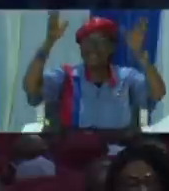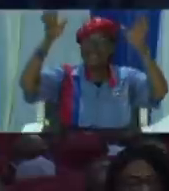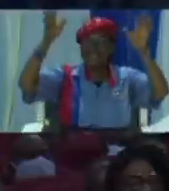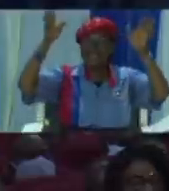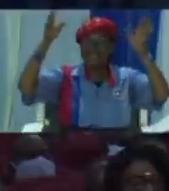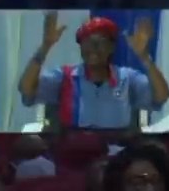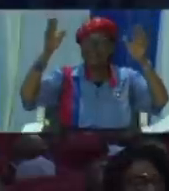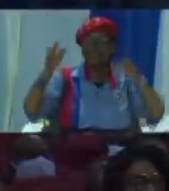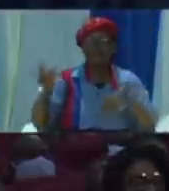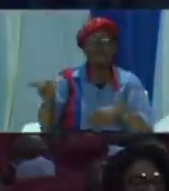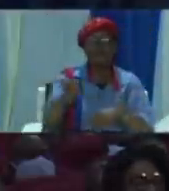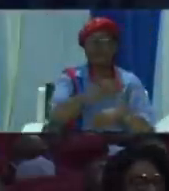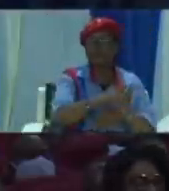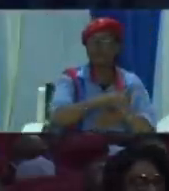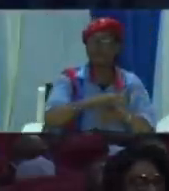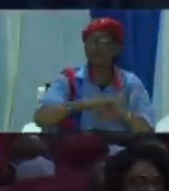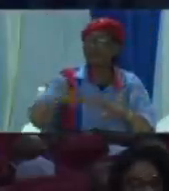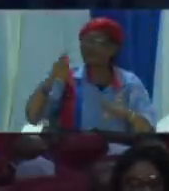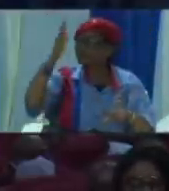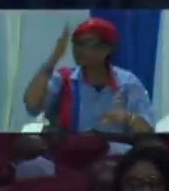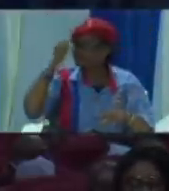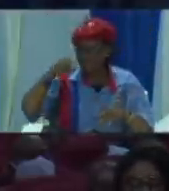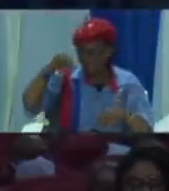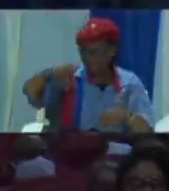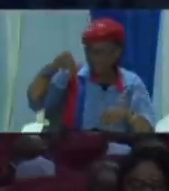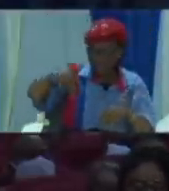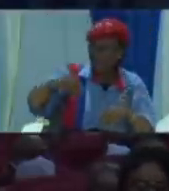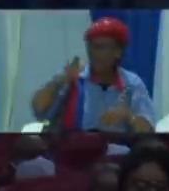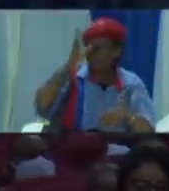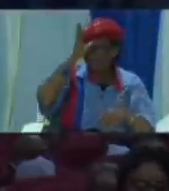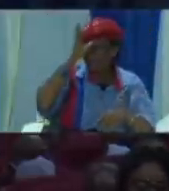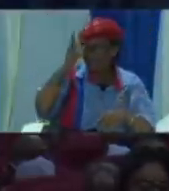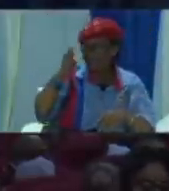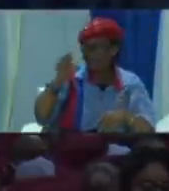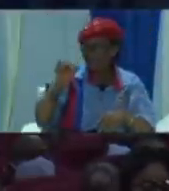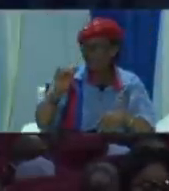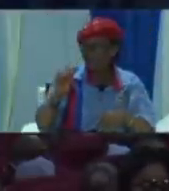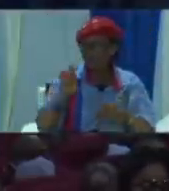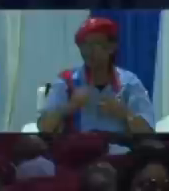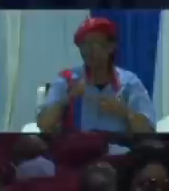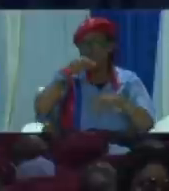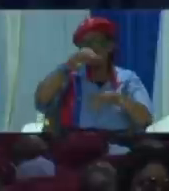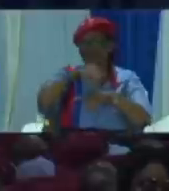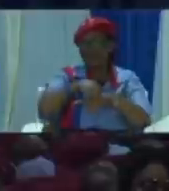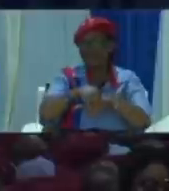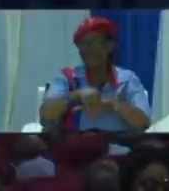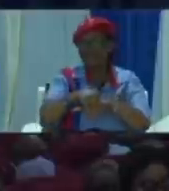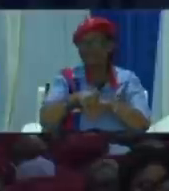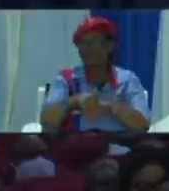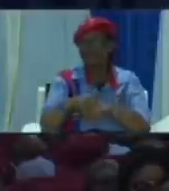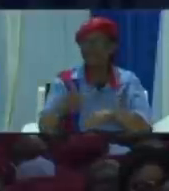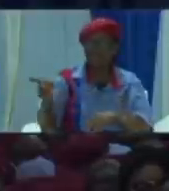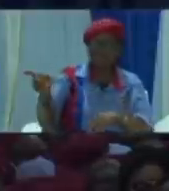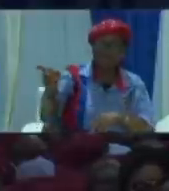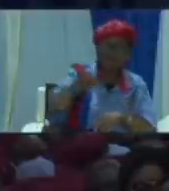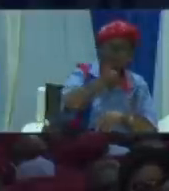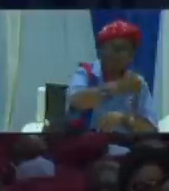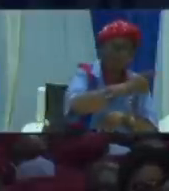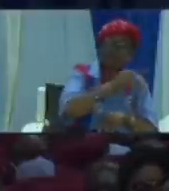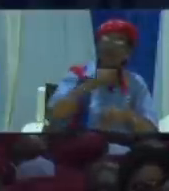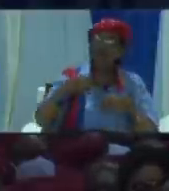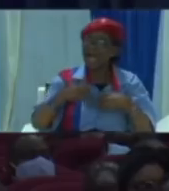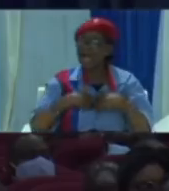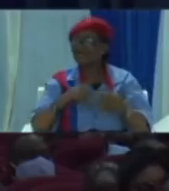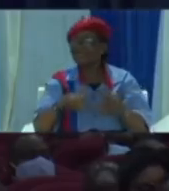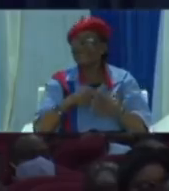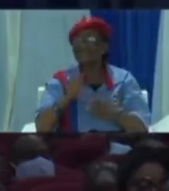You don't need Daddy Gio tonight. Oh, nilo Daddy Gio ni oru yi. You have his God. Oh, ni Olorun re. He